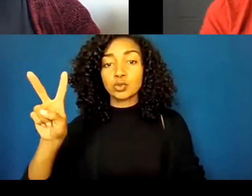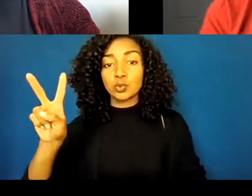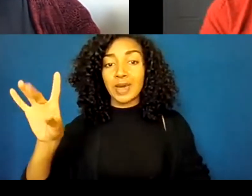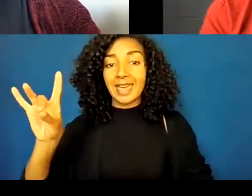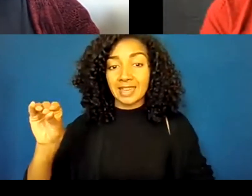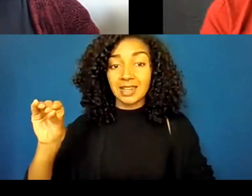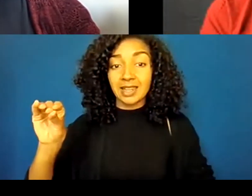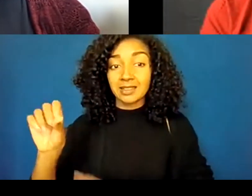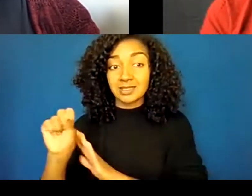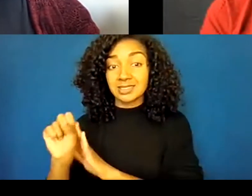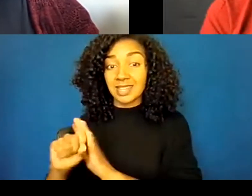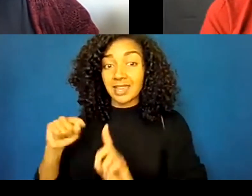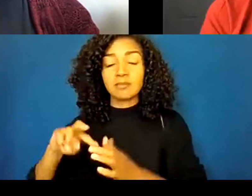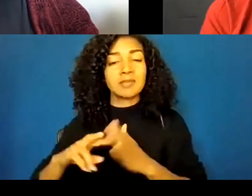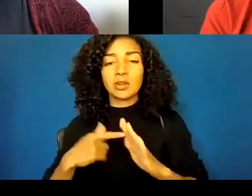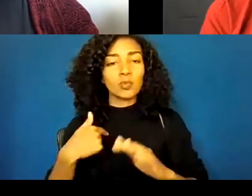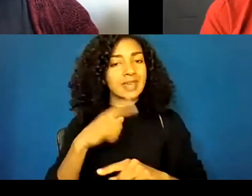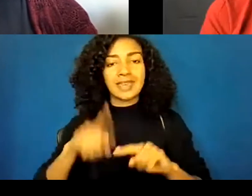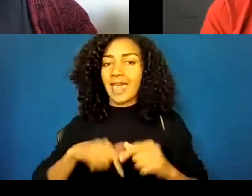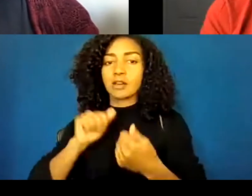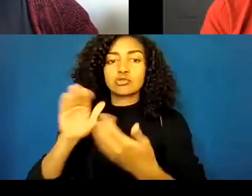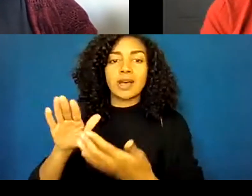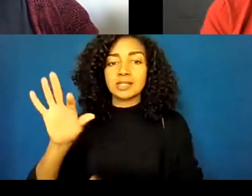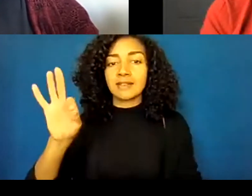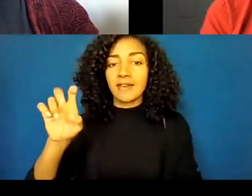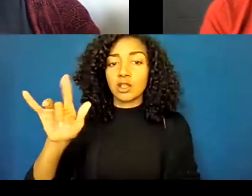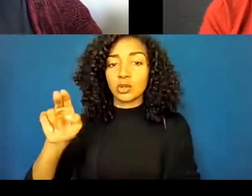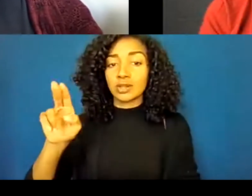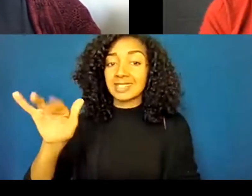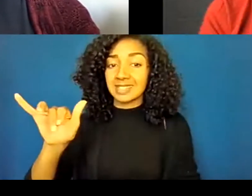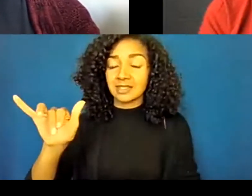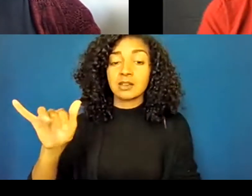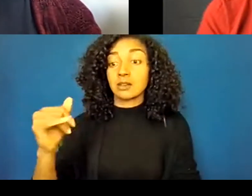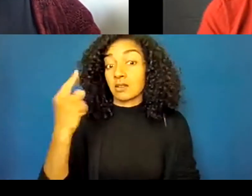really address felonies, and trafficking would be a felony.